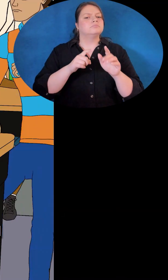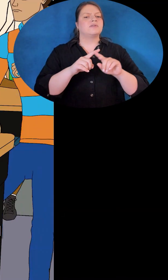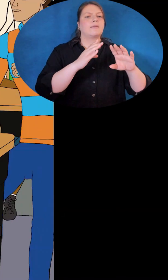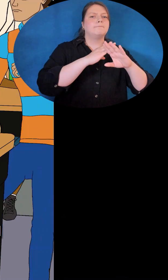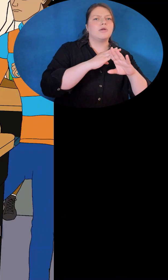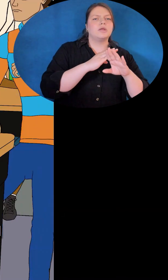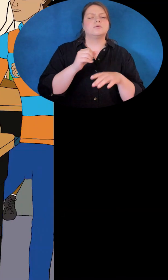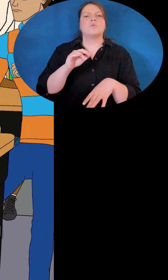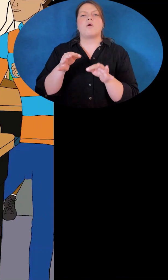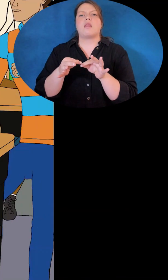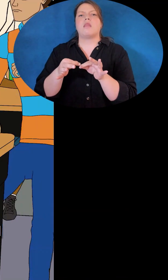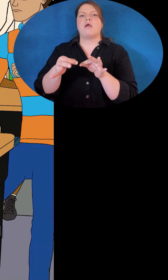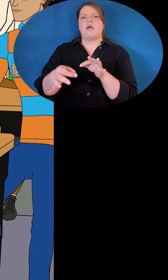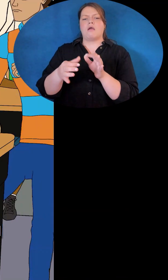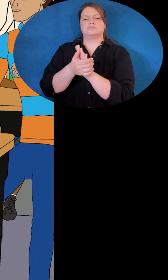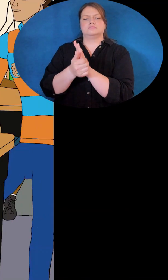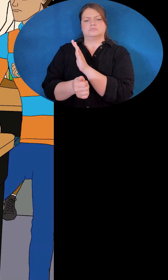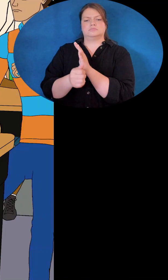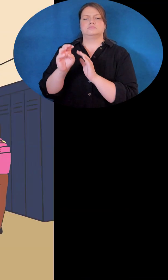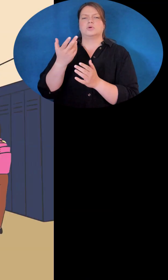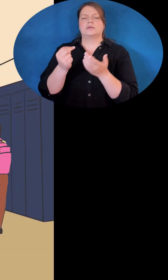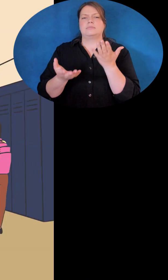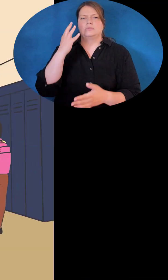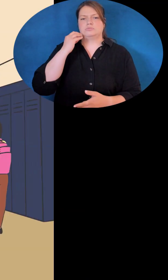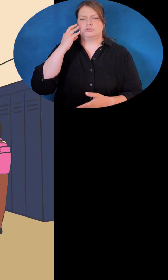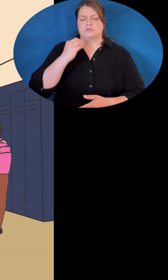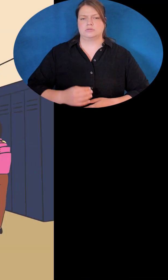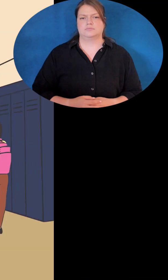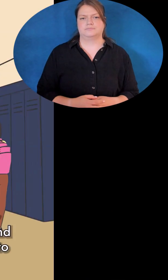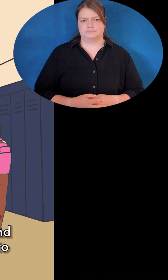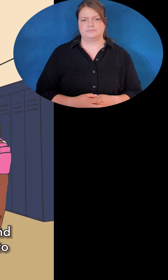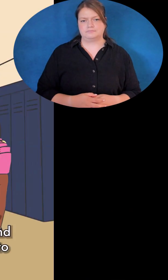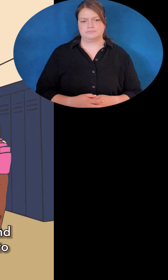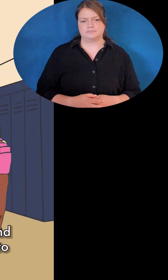lagging skills Morgan might be experiencing.